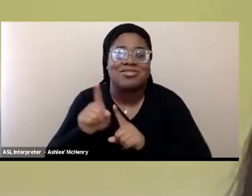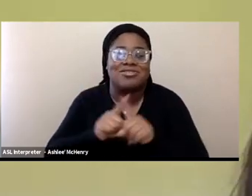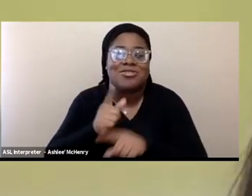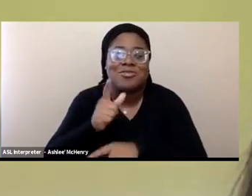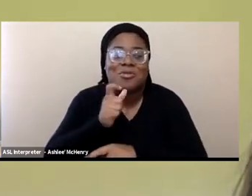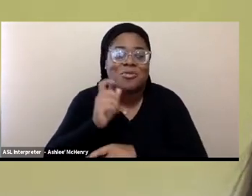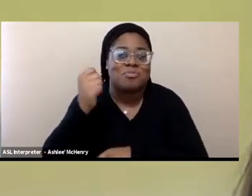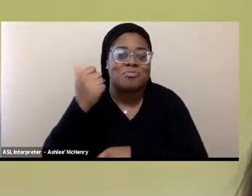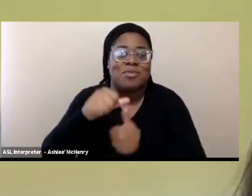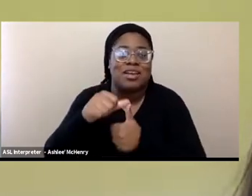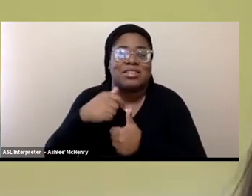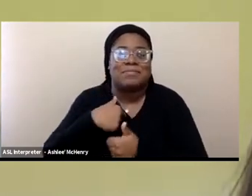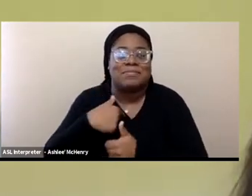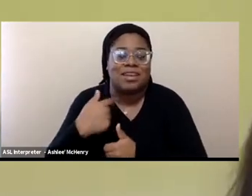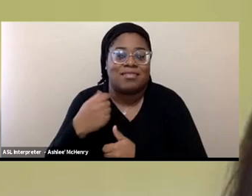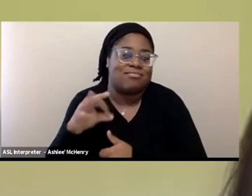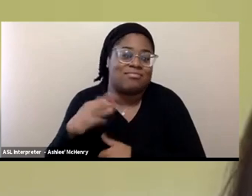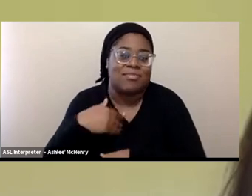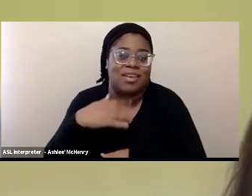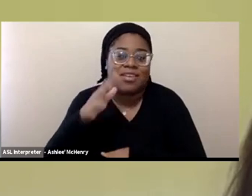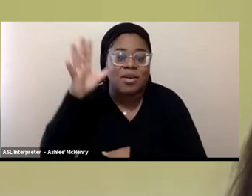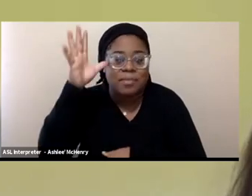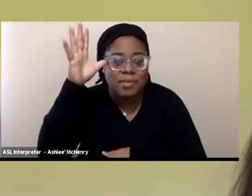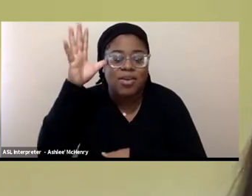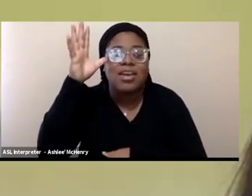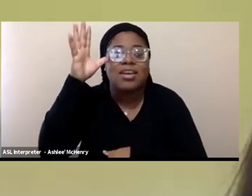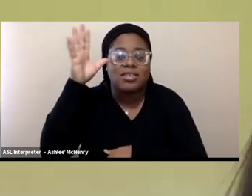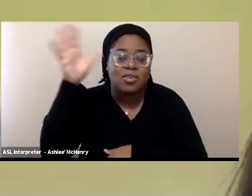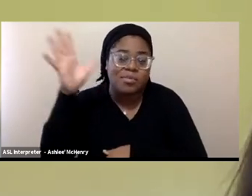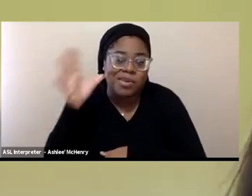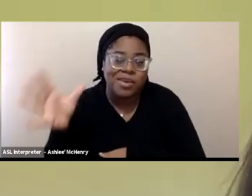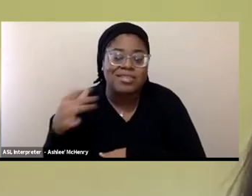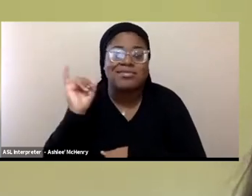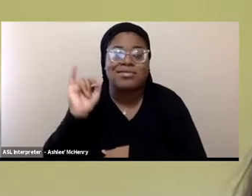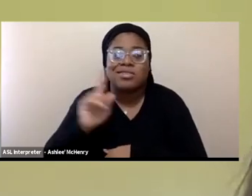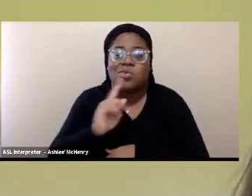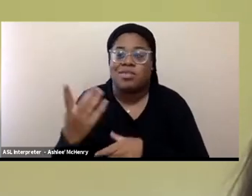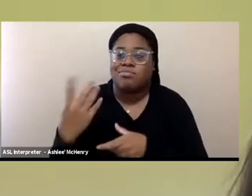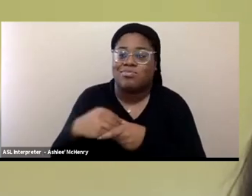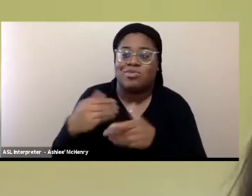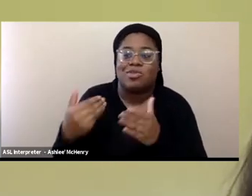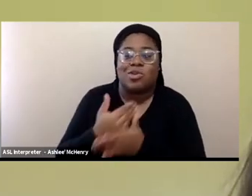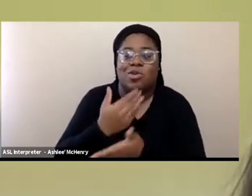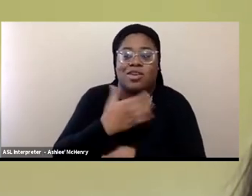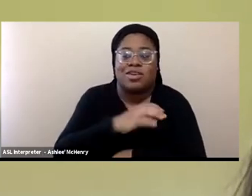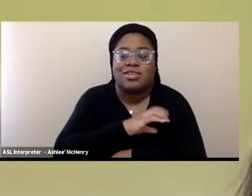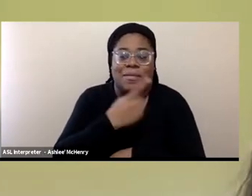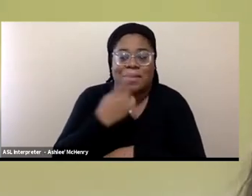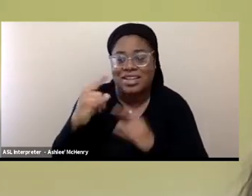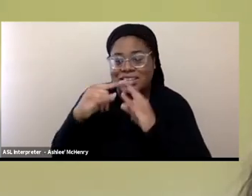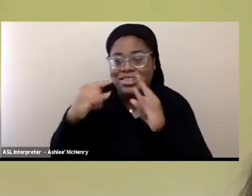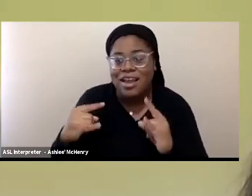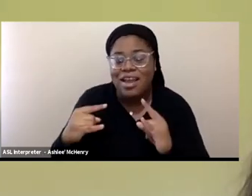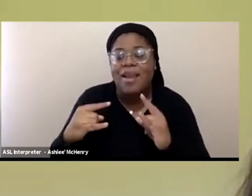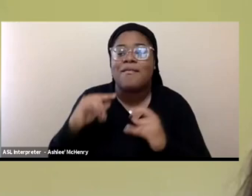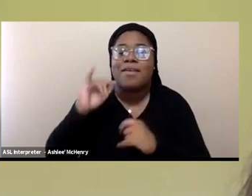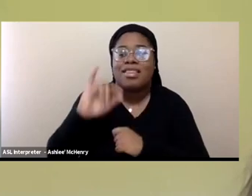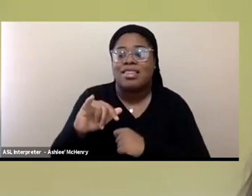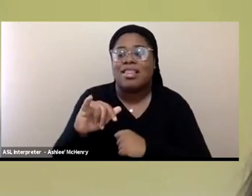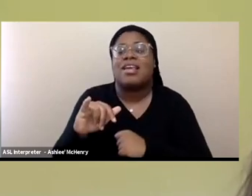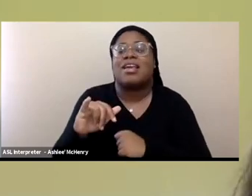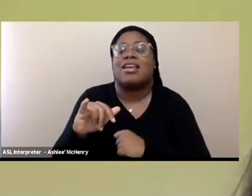this show is so inclusive and it brings new characters in all the time because it is camp. And I think that that